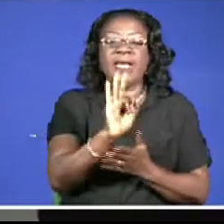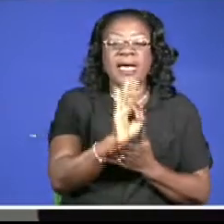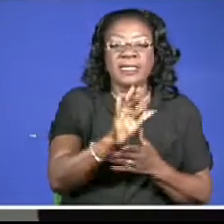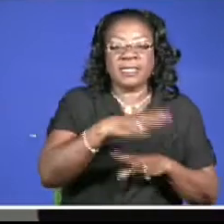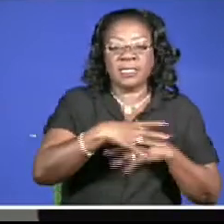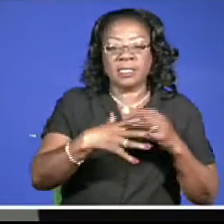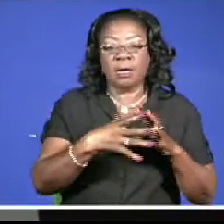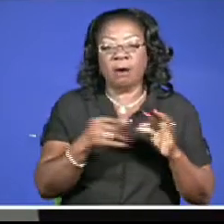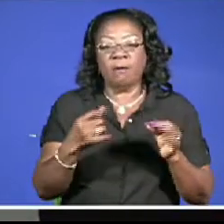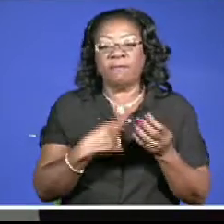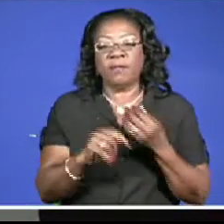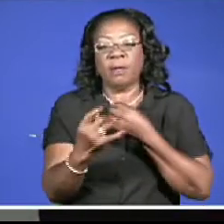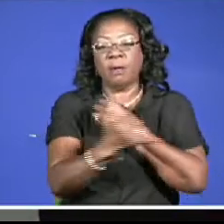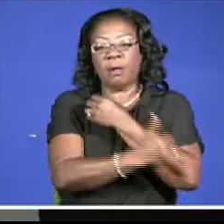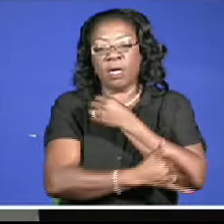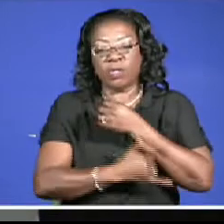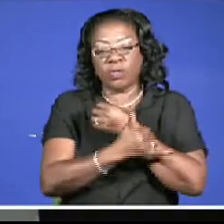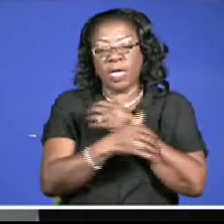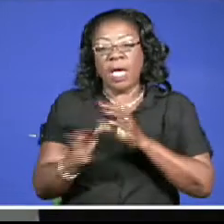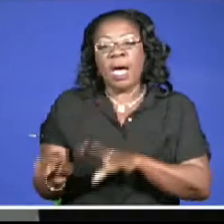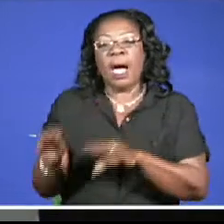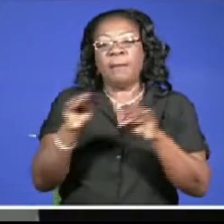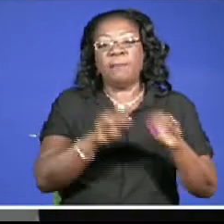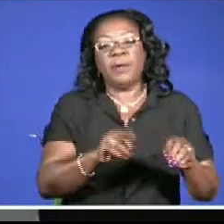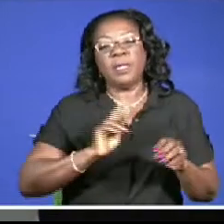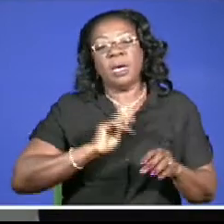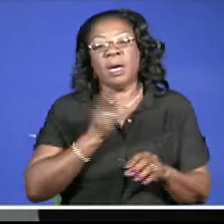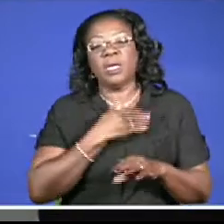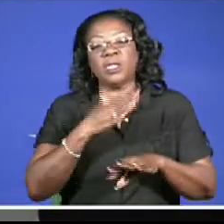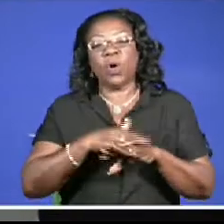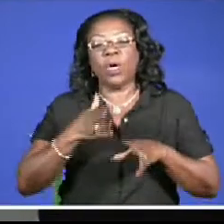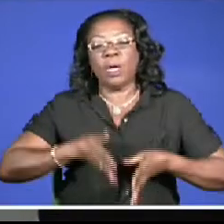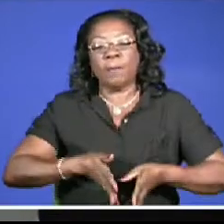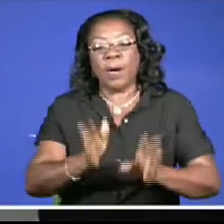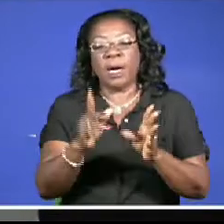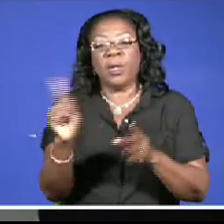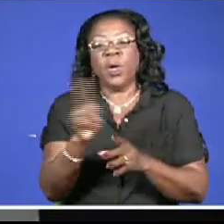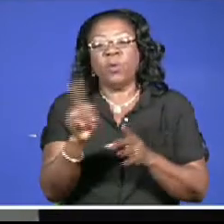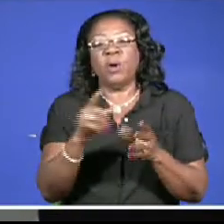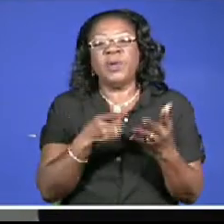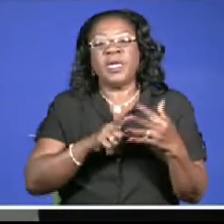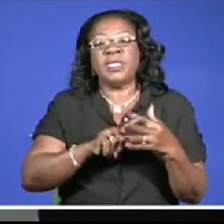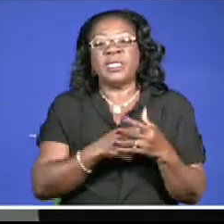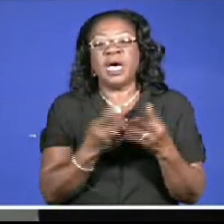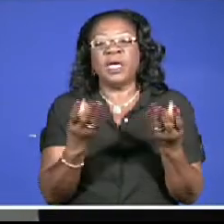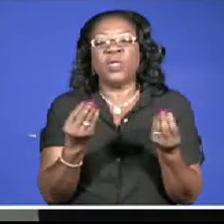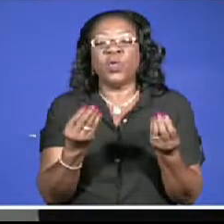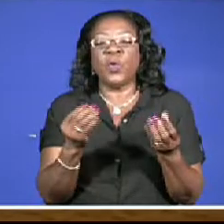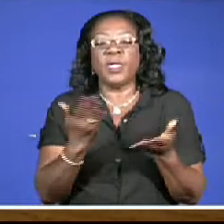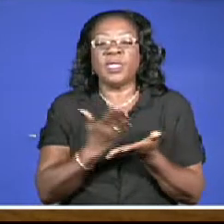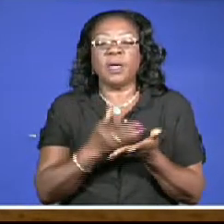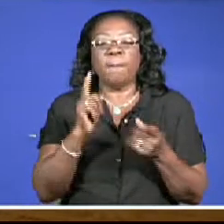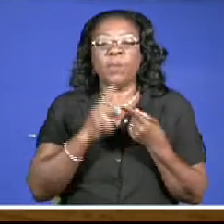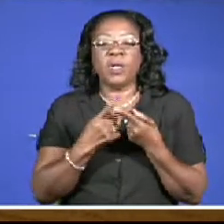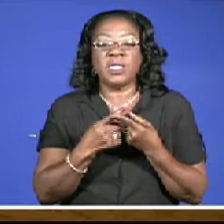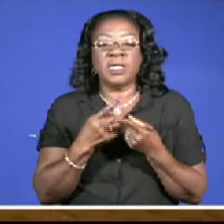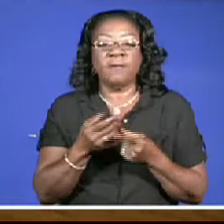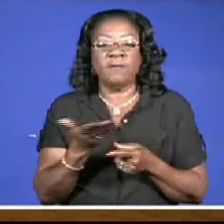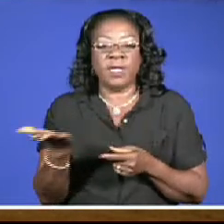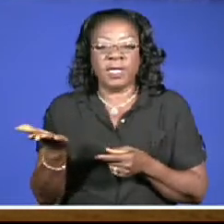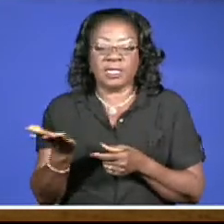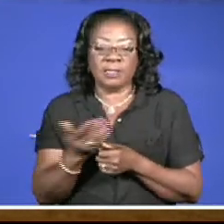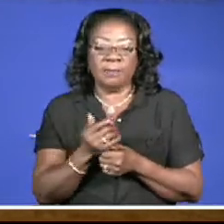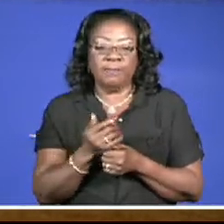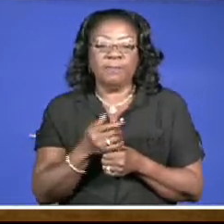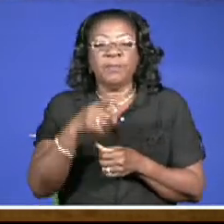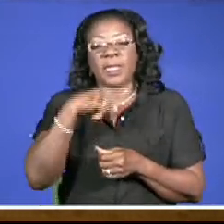circumstances of the country, and put us on a path where we can actually start to make some positive decisions about our future. Minister